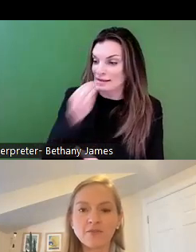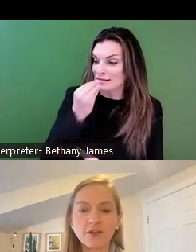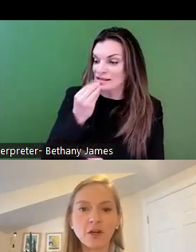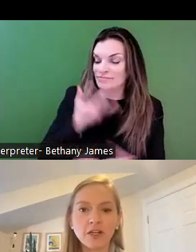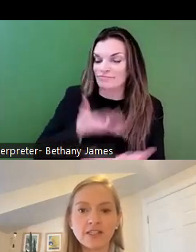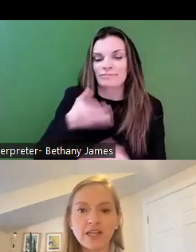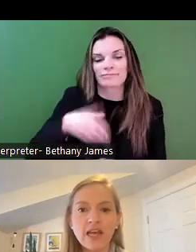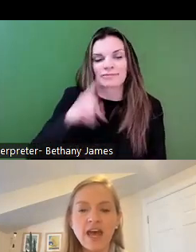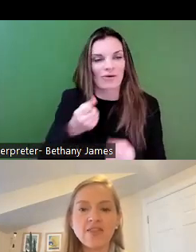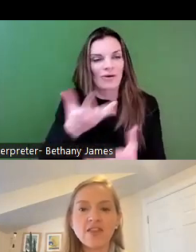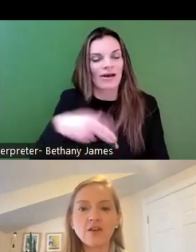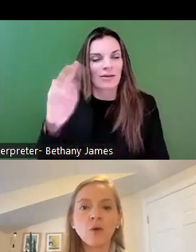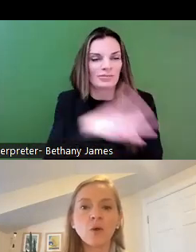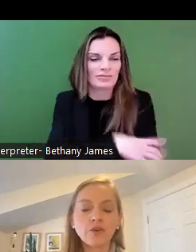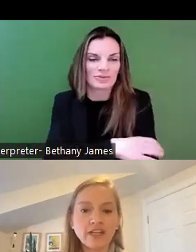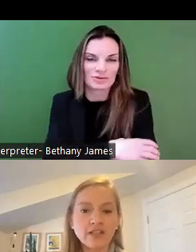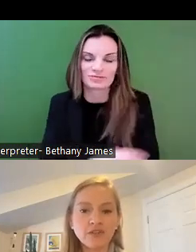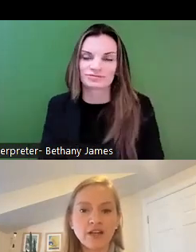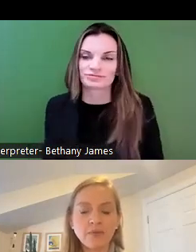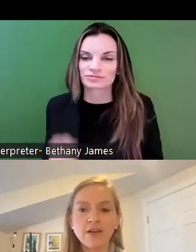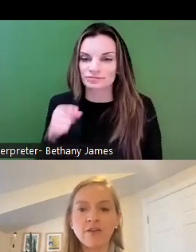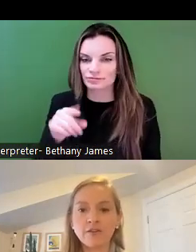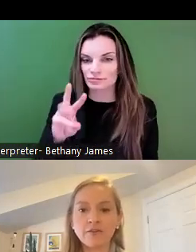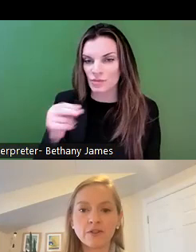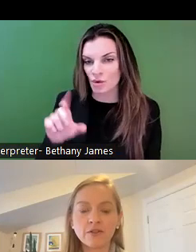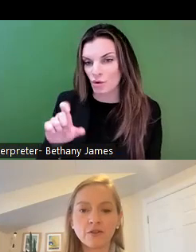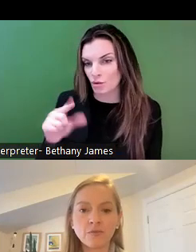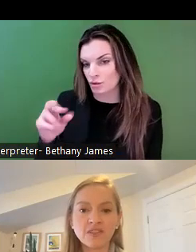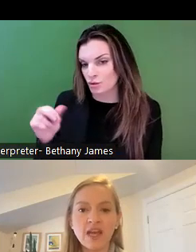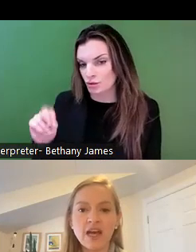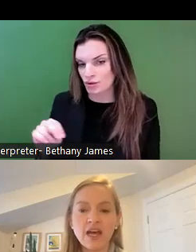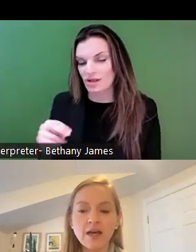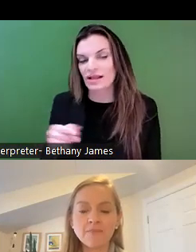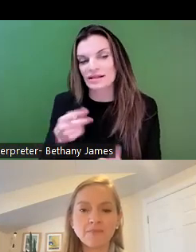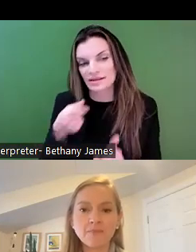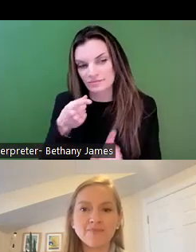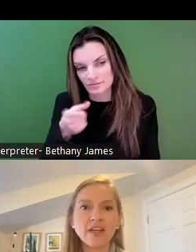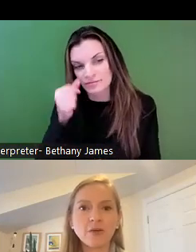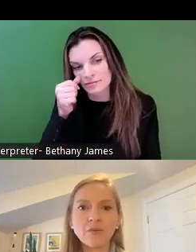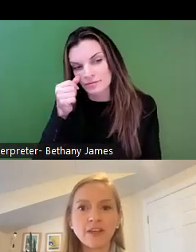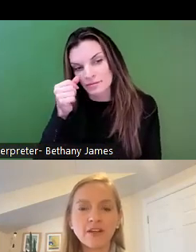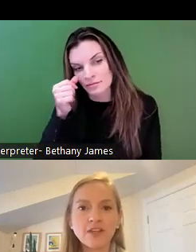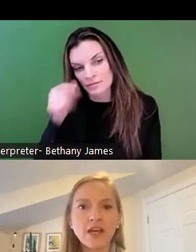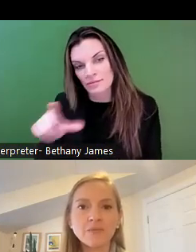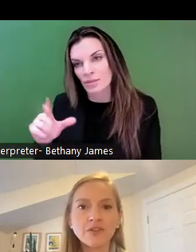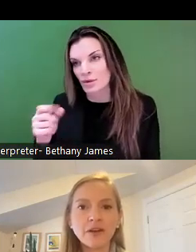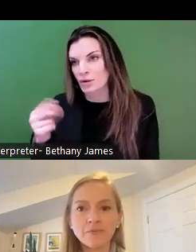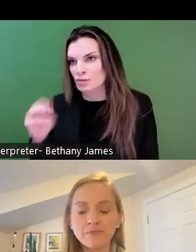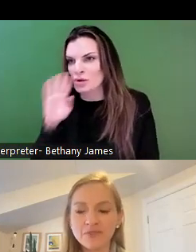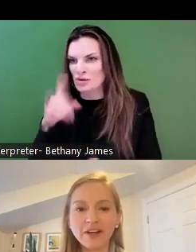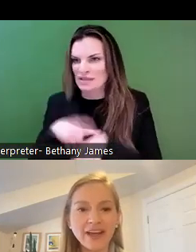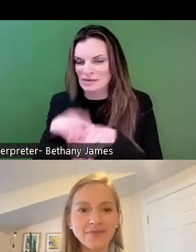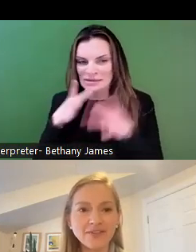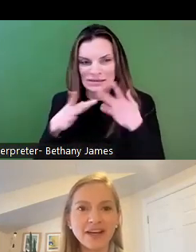effects for your heart. And then the whole grains, we talked about other legumes. And I know we're running out of time, so